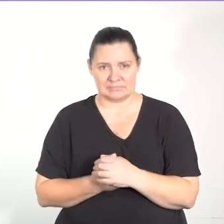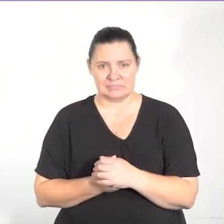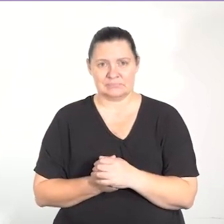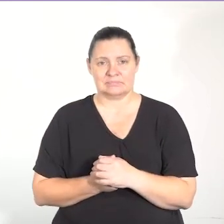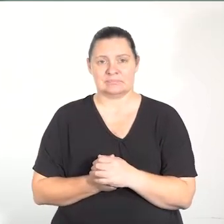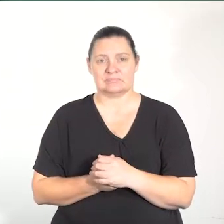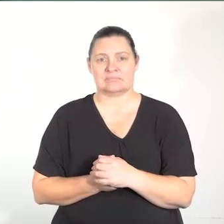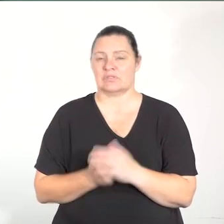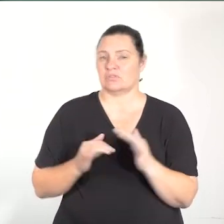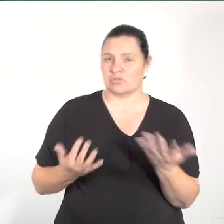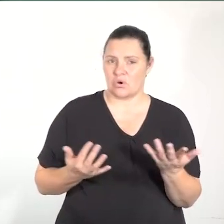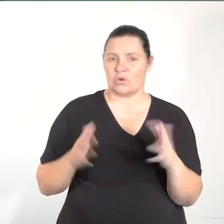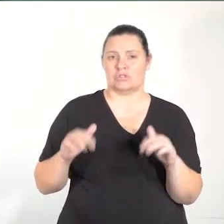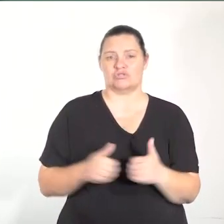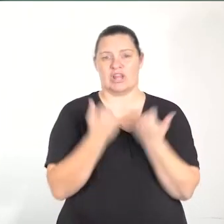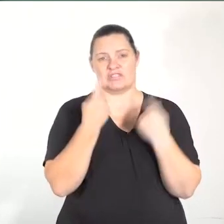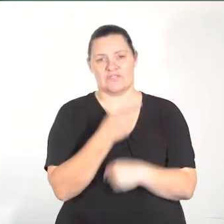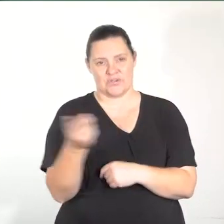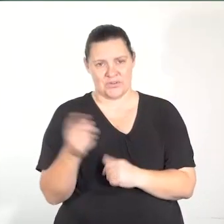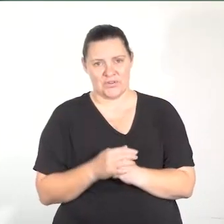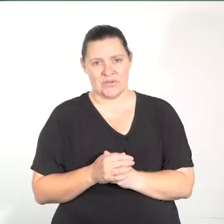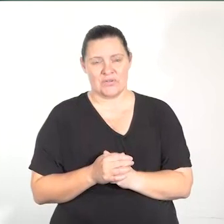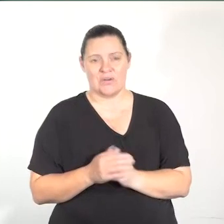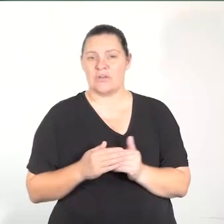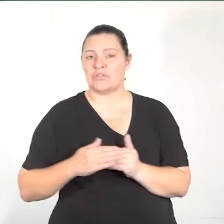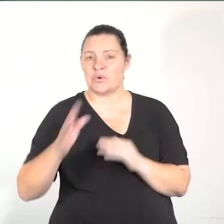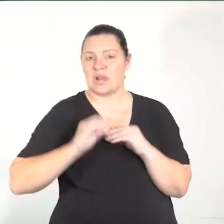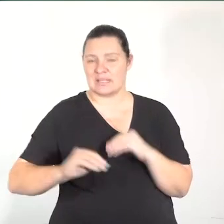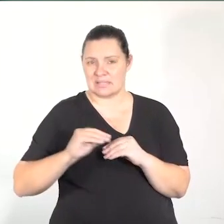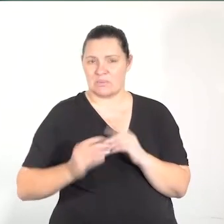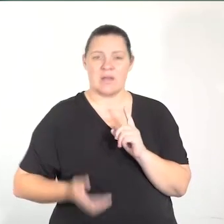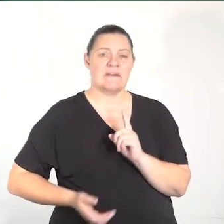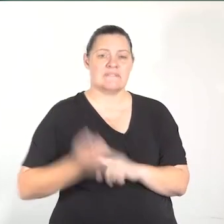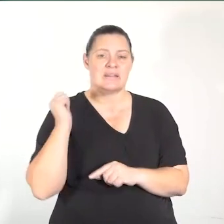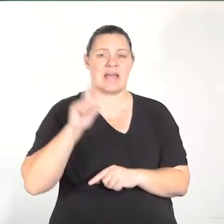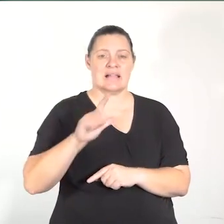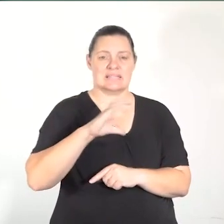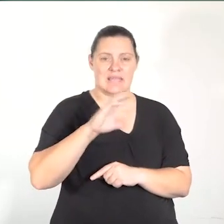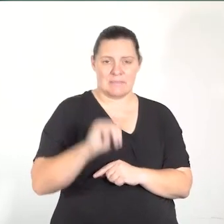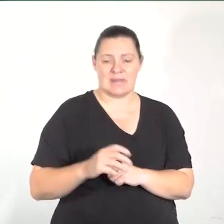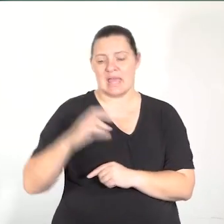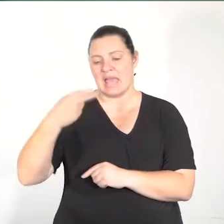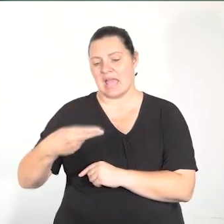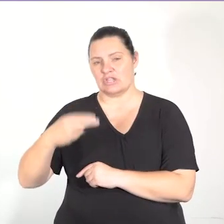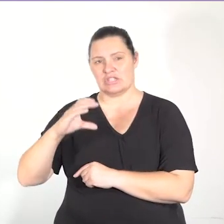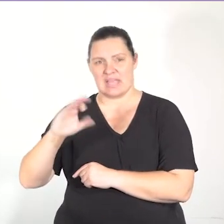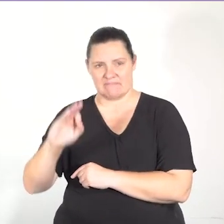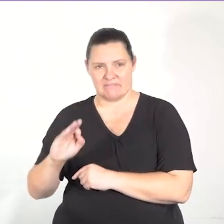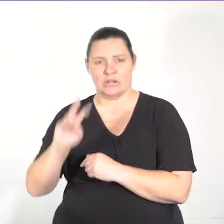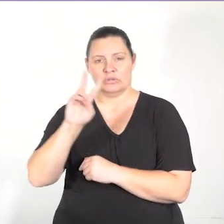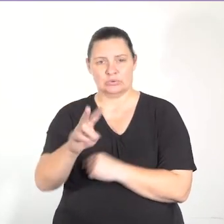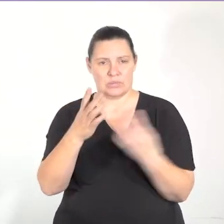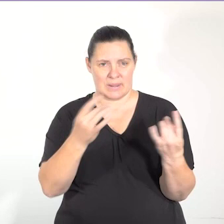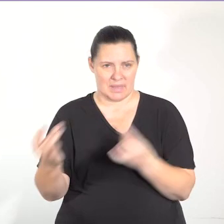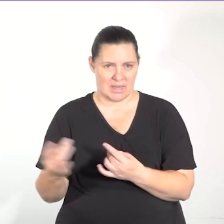together. So here is a challenge for you. So through this lesson, we've been finding the LCM and the HCF between